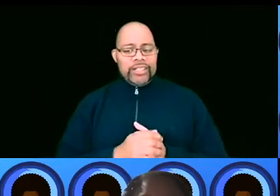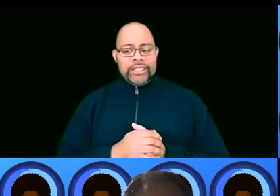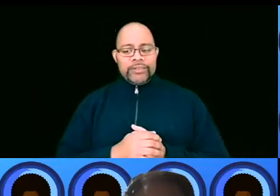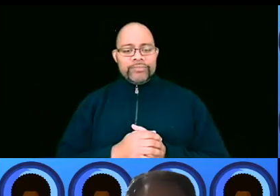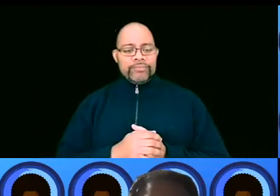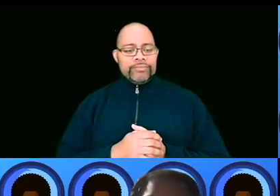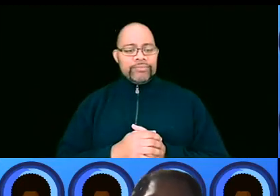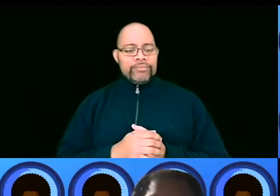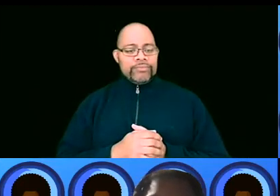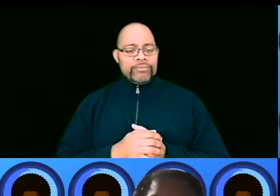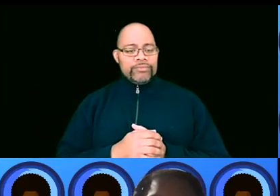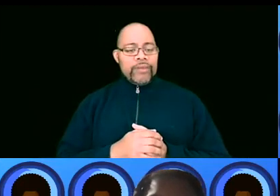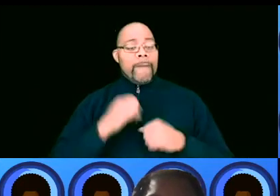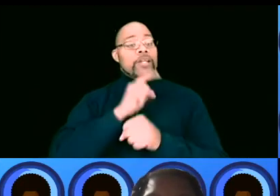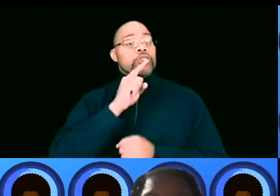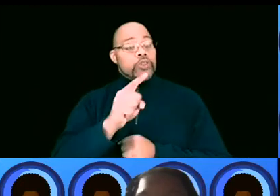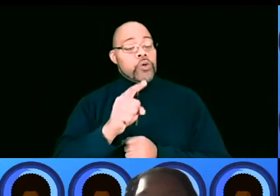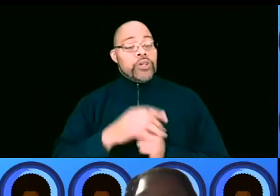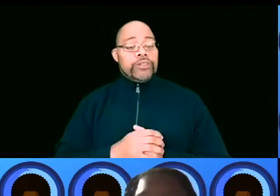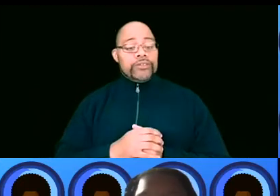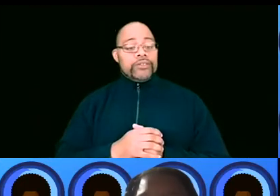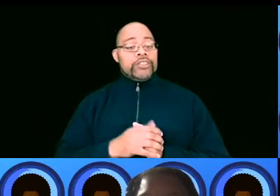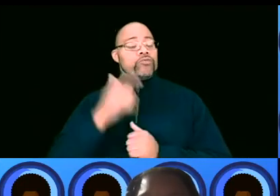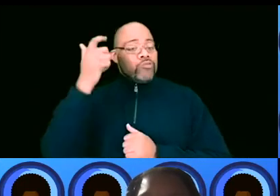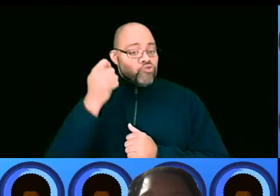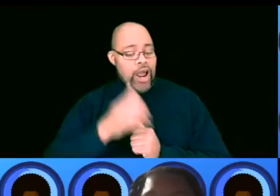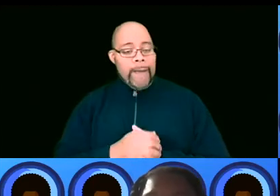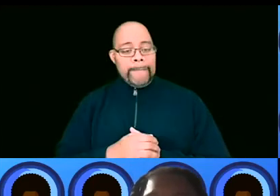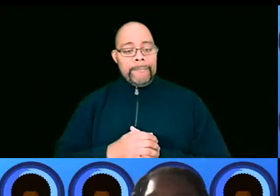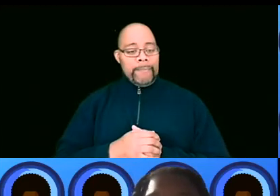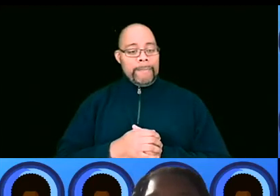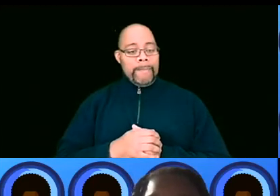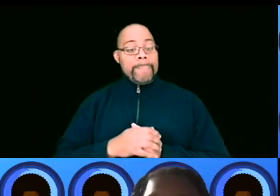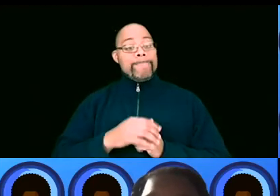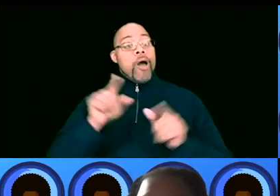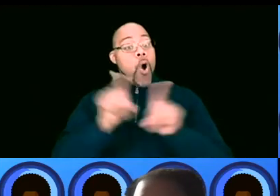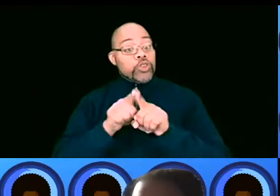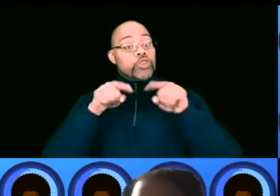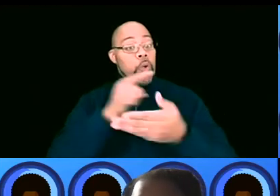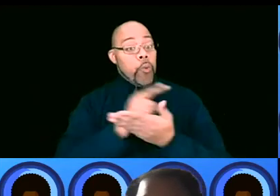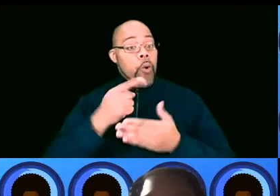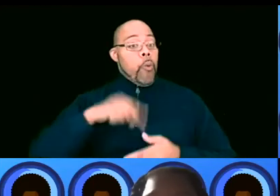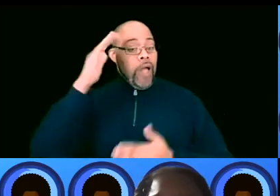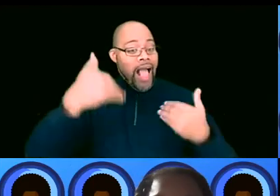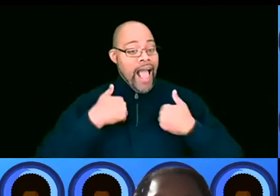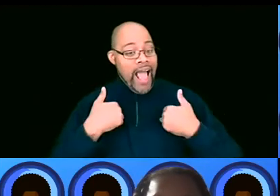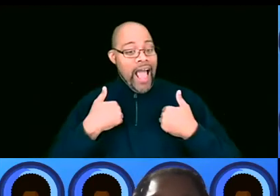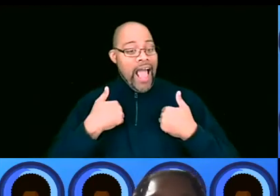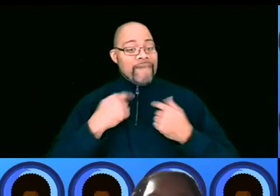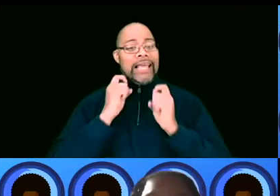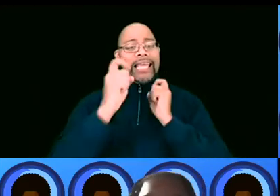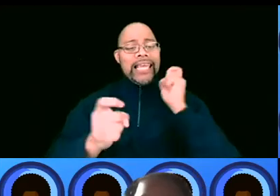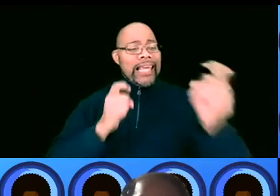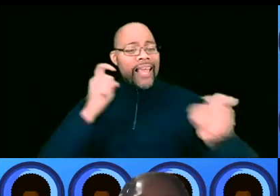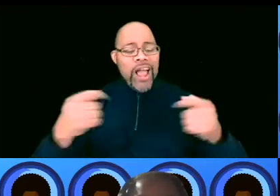definitely make sure to subscribe. Also, during the week, we are going to be having